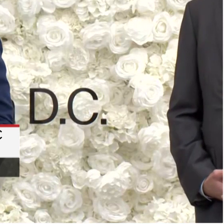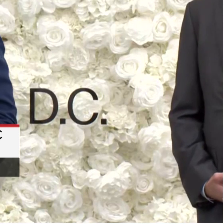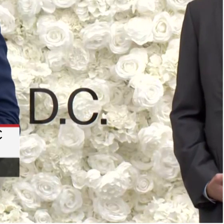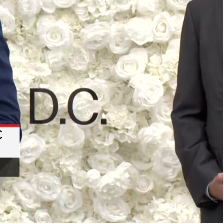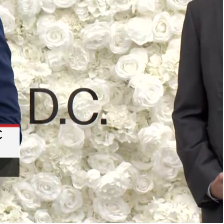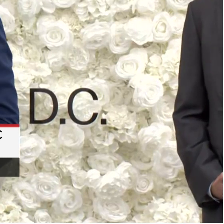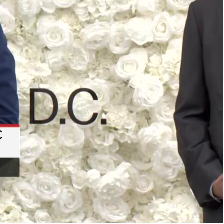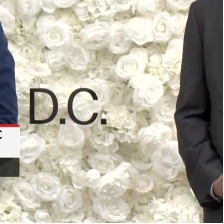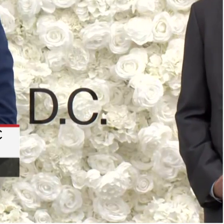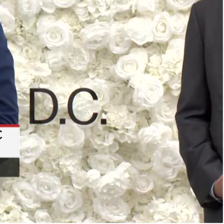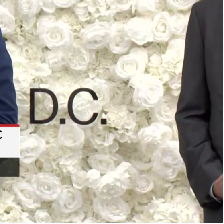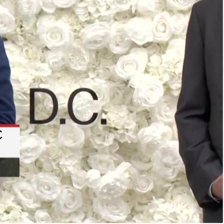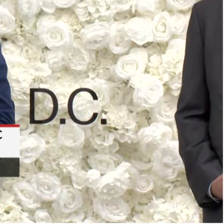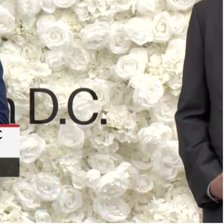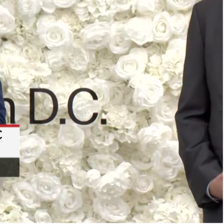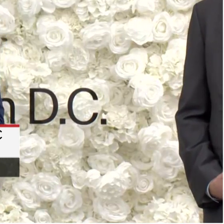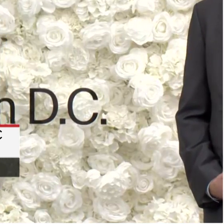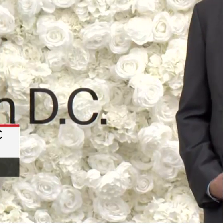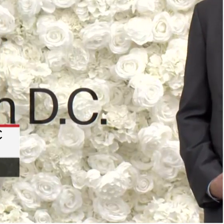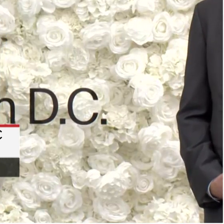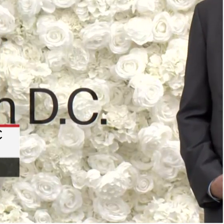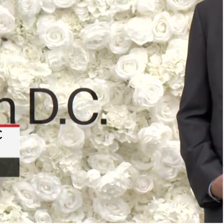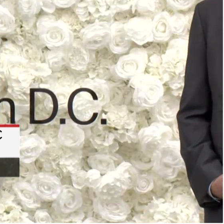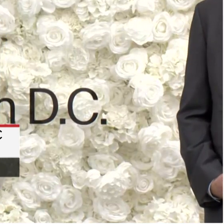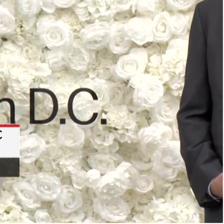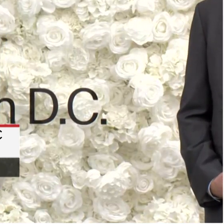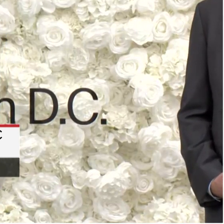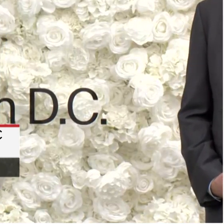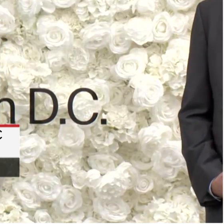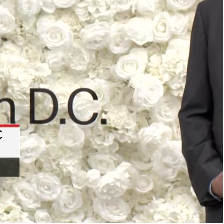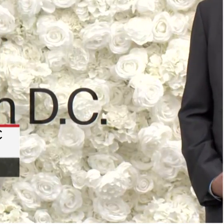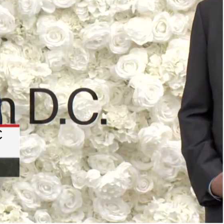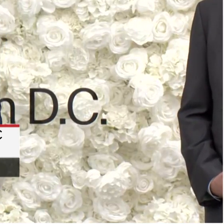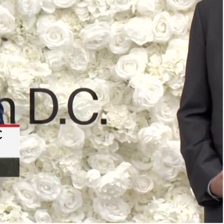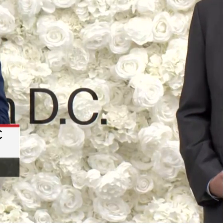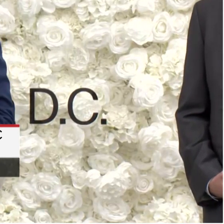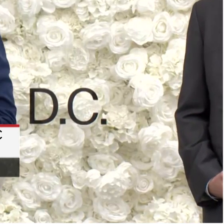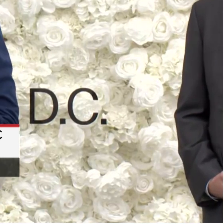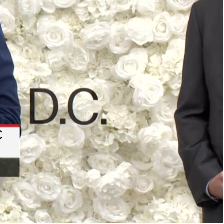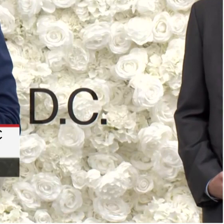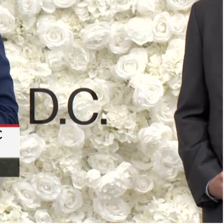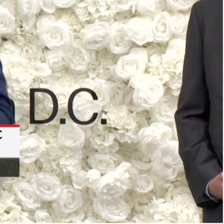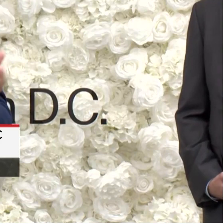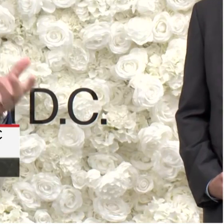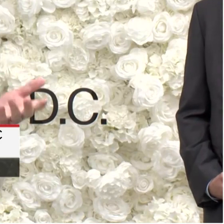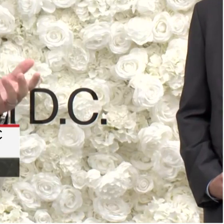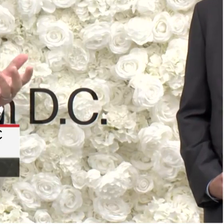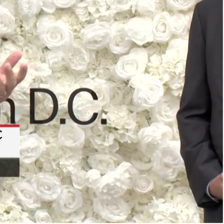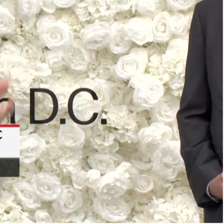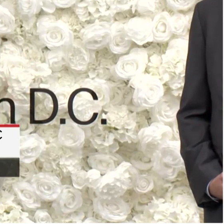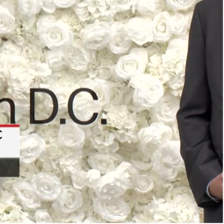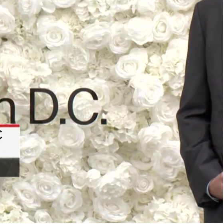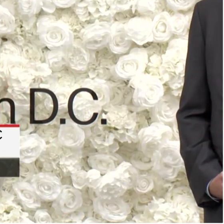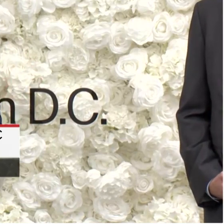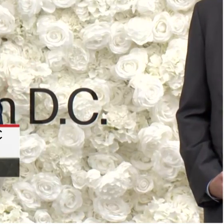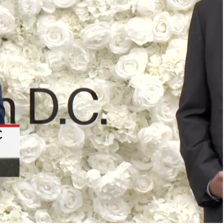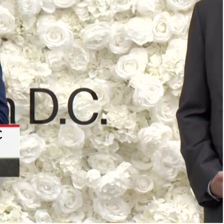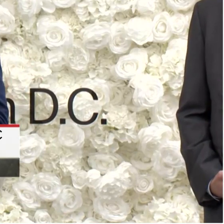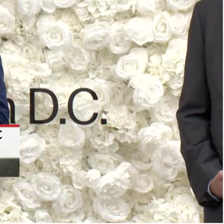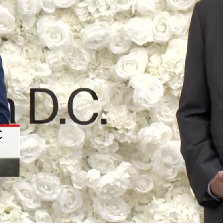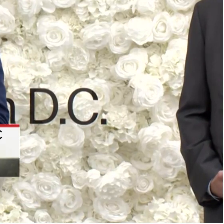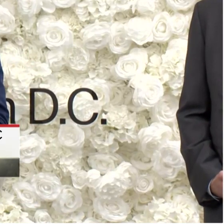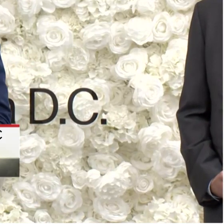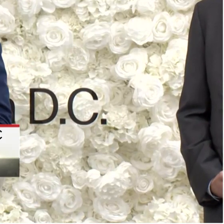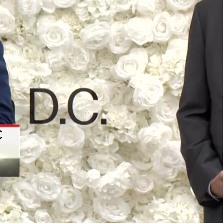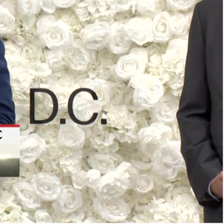the 5, and the 6, and all of our future products after that. Additionally, in the more literal sense, Polestar 3 also has an air purifier built